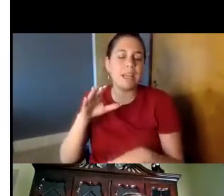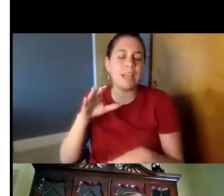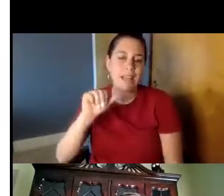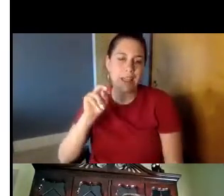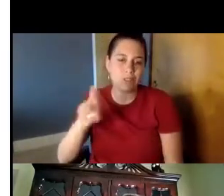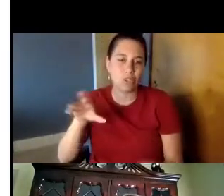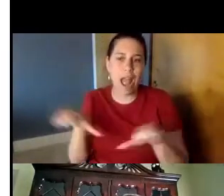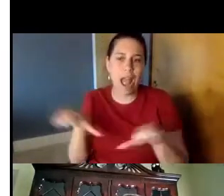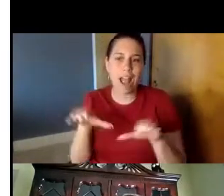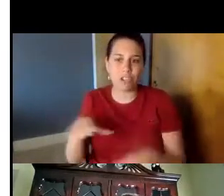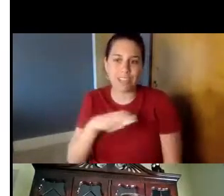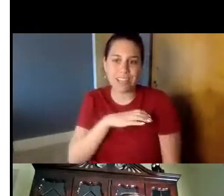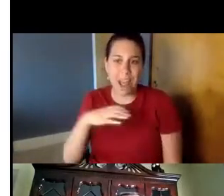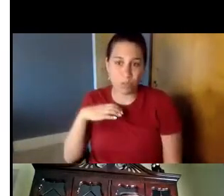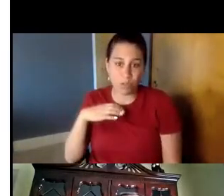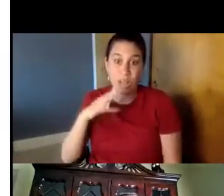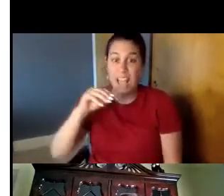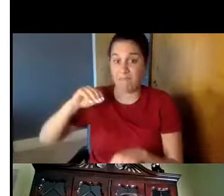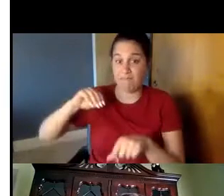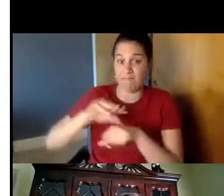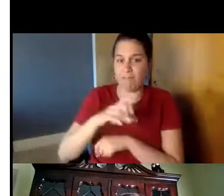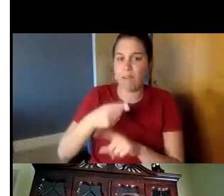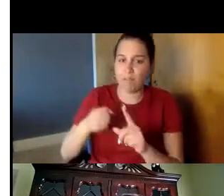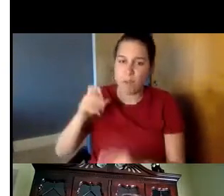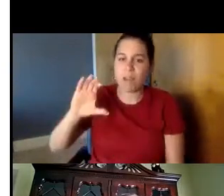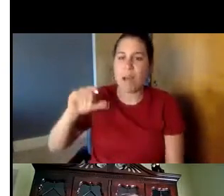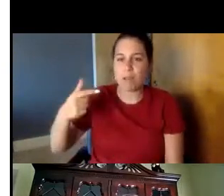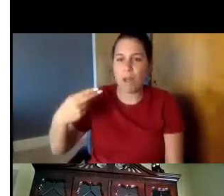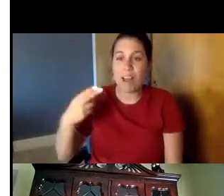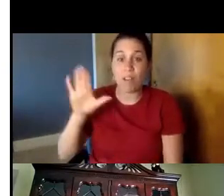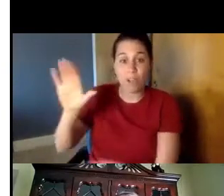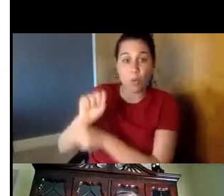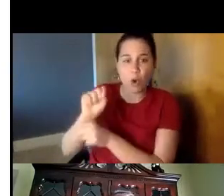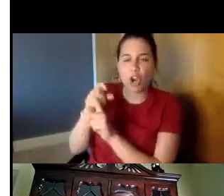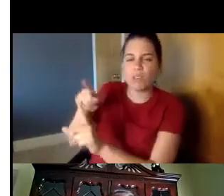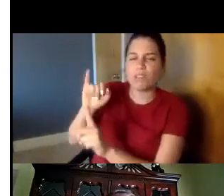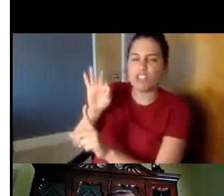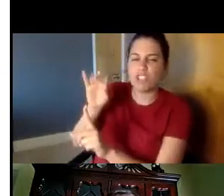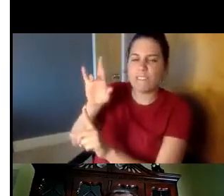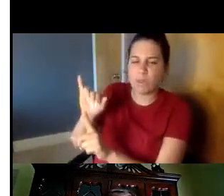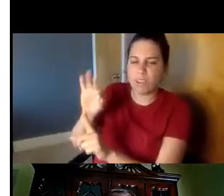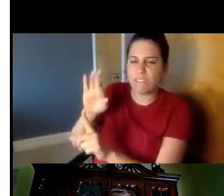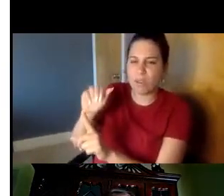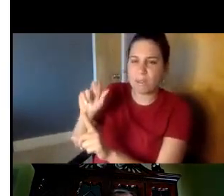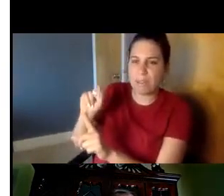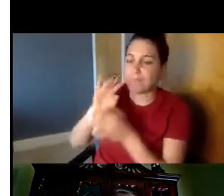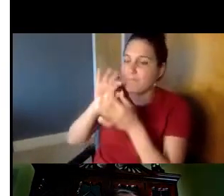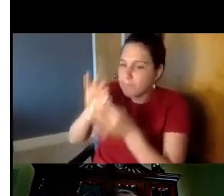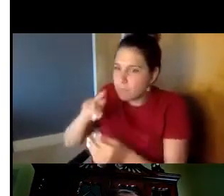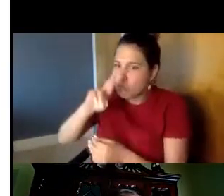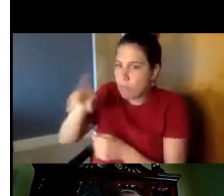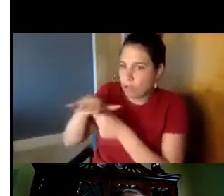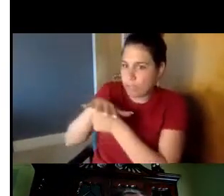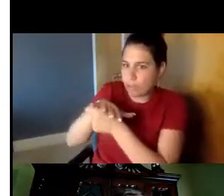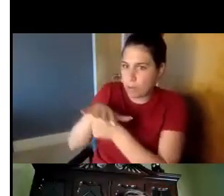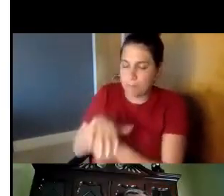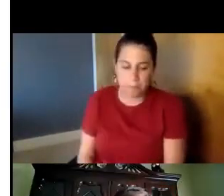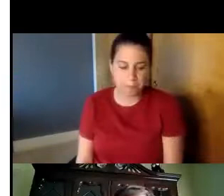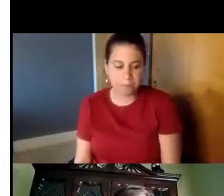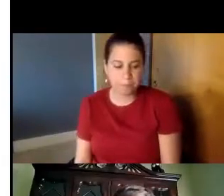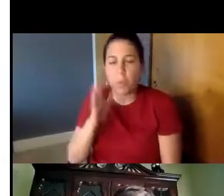was informed by the work of Common Ground Health through Jeffrey Freeman, specifically around the Rochester focus area that I'll be talking about later on.